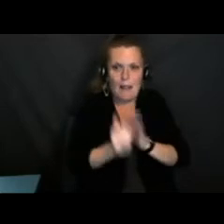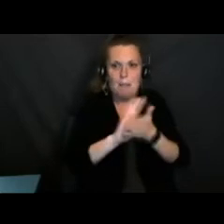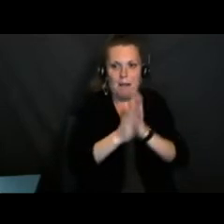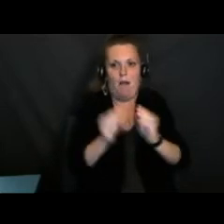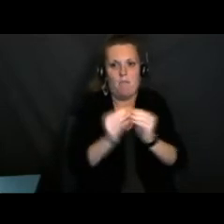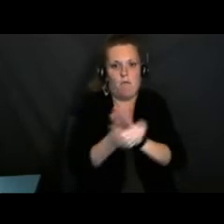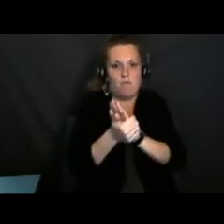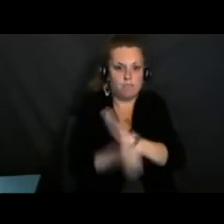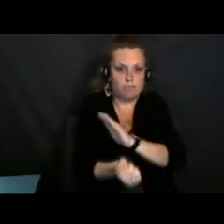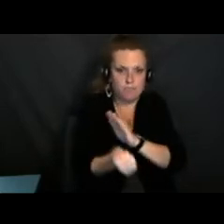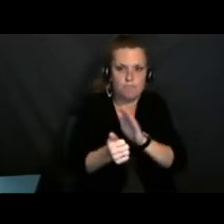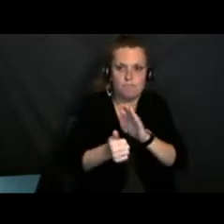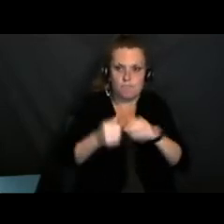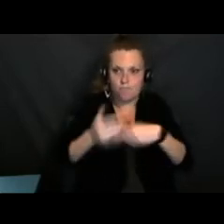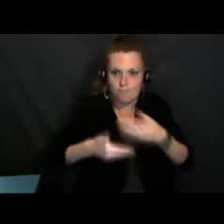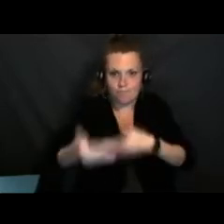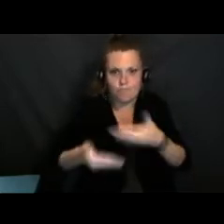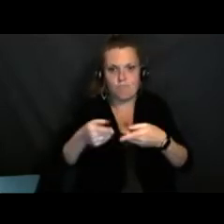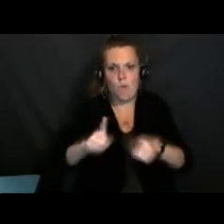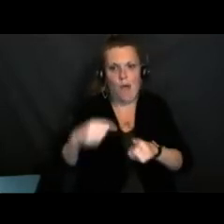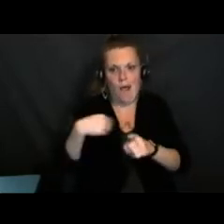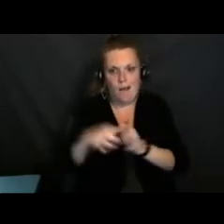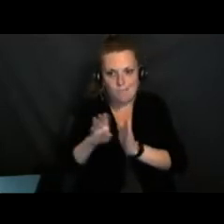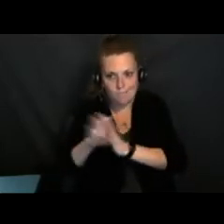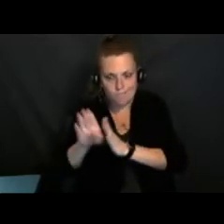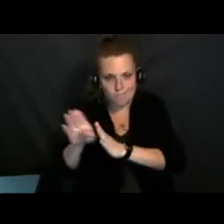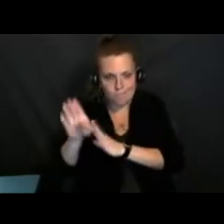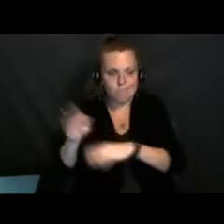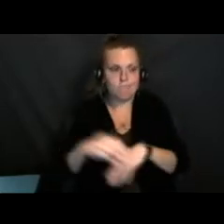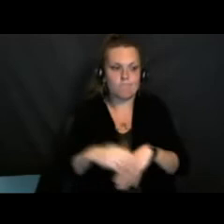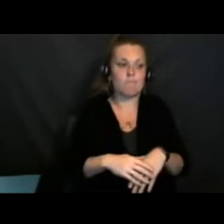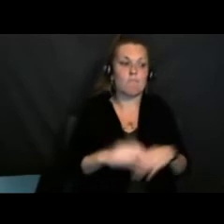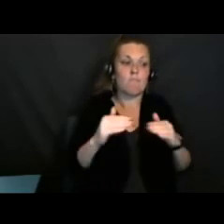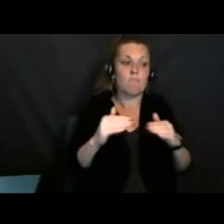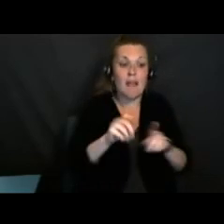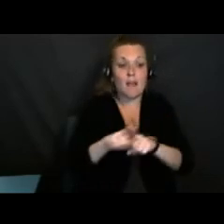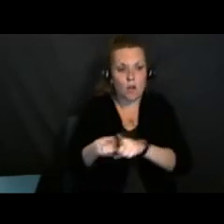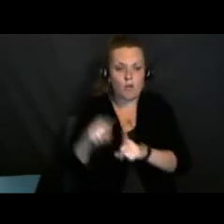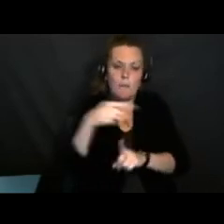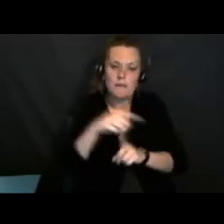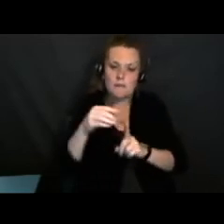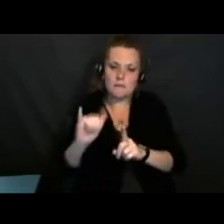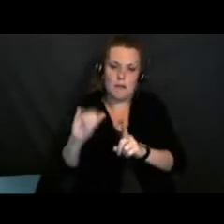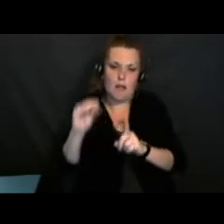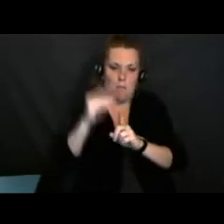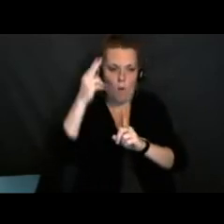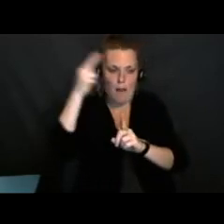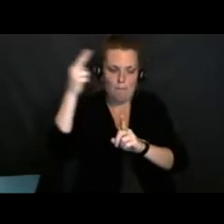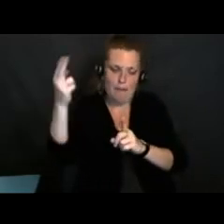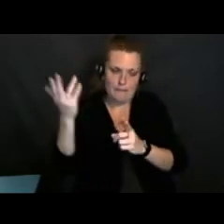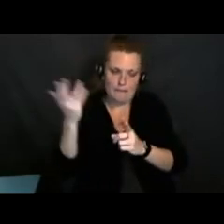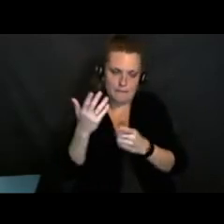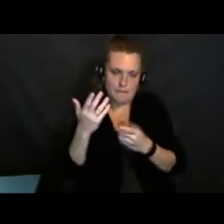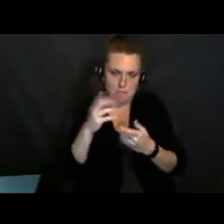own developmental trajectory. And also potentially, but this is more a hypothesis, also it's possible